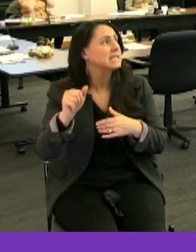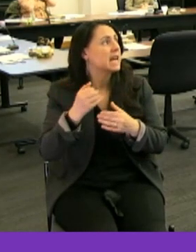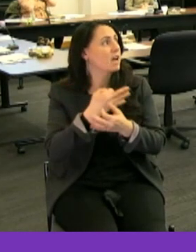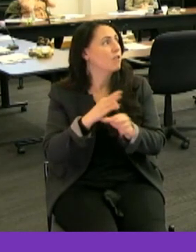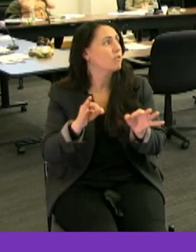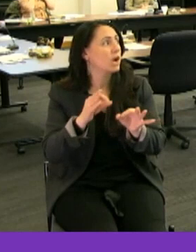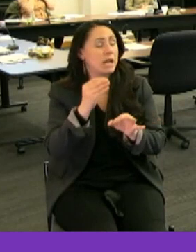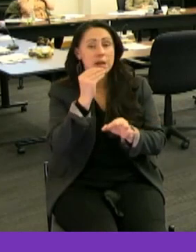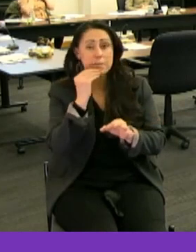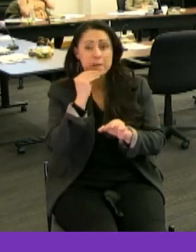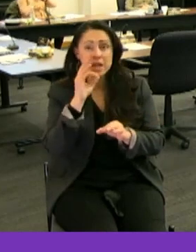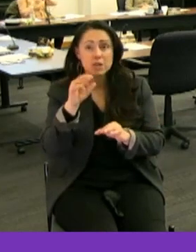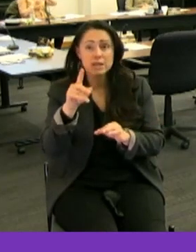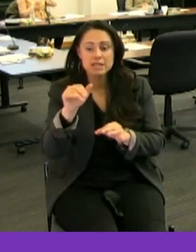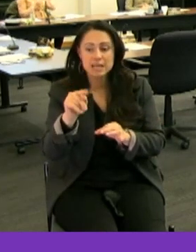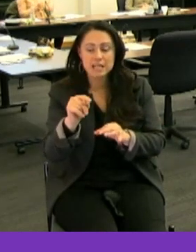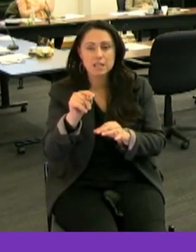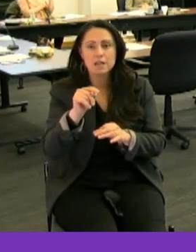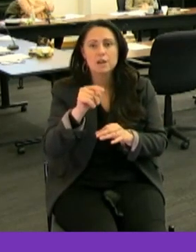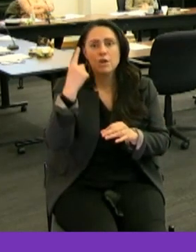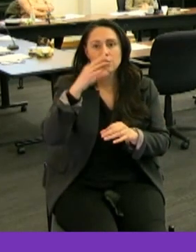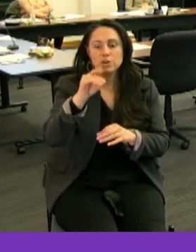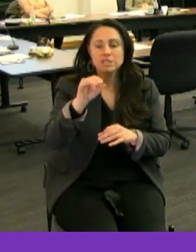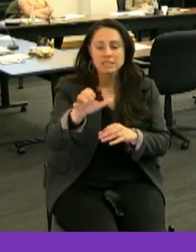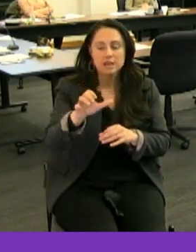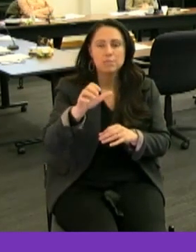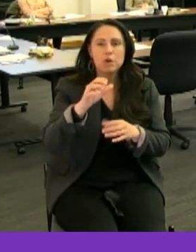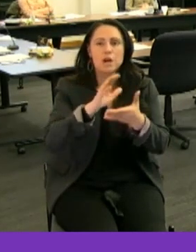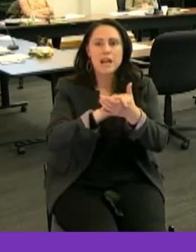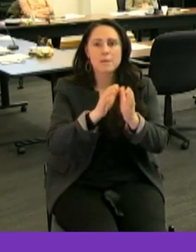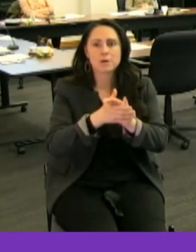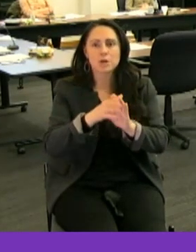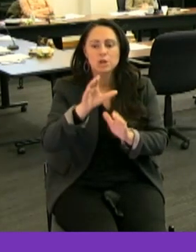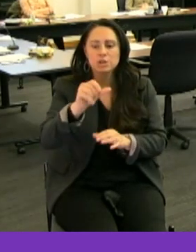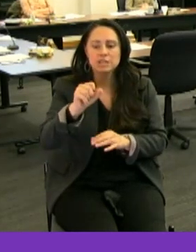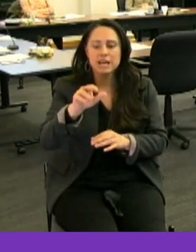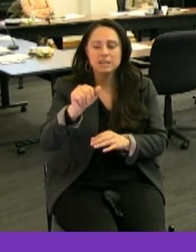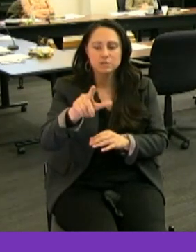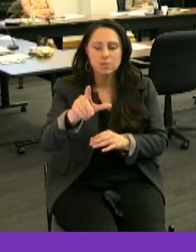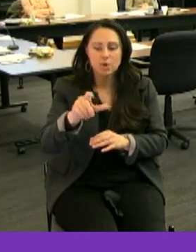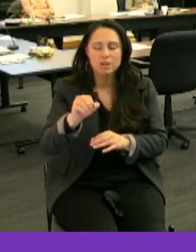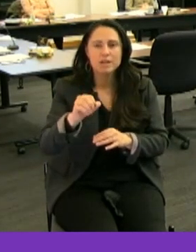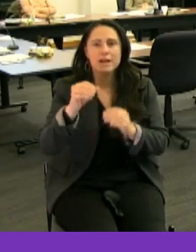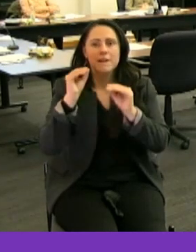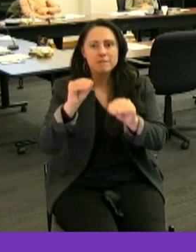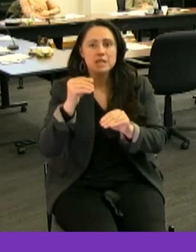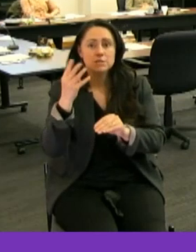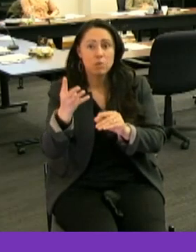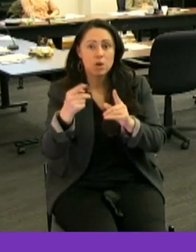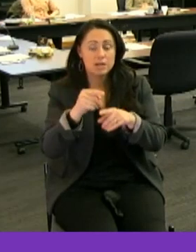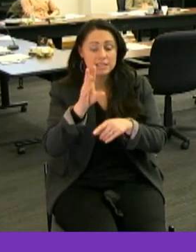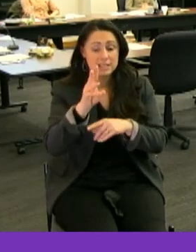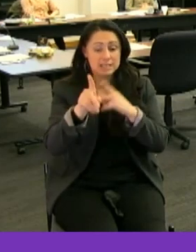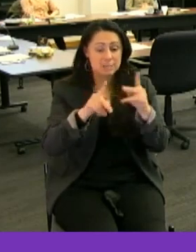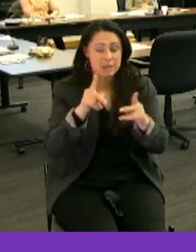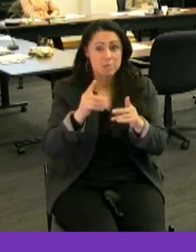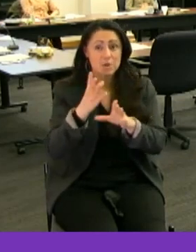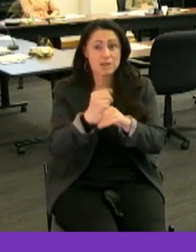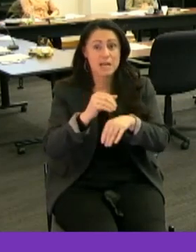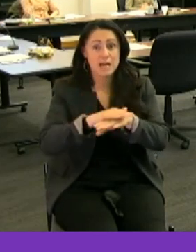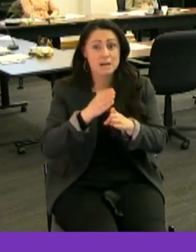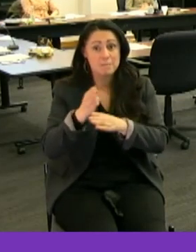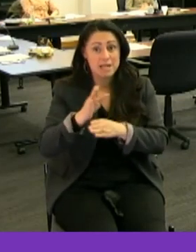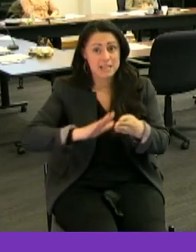kit. Recipe for December is hamburger casserole. Again, feeds 4 to 6 people, pick up on main campus. One thing I